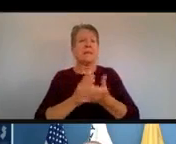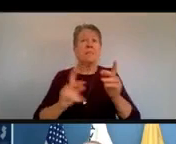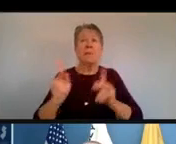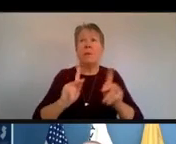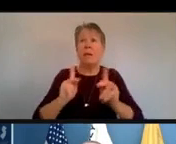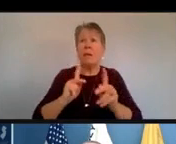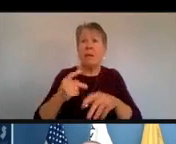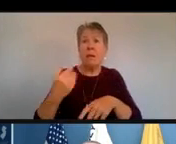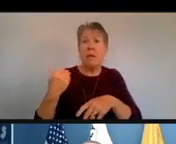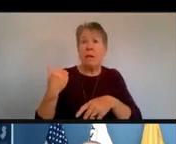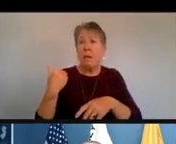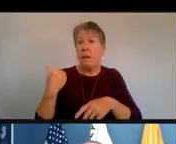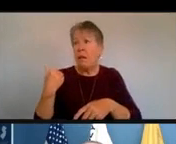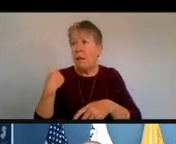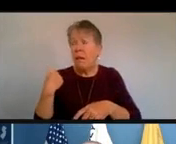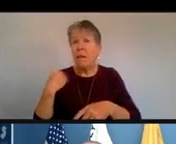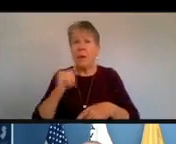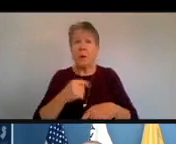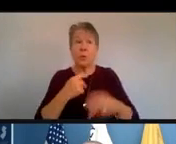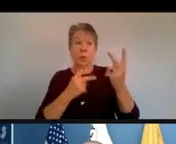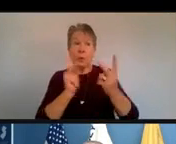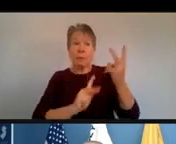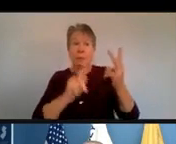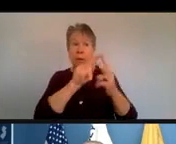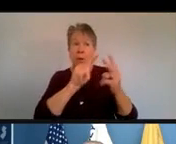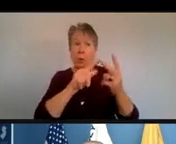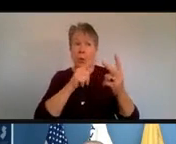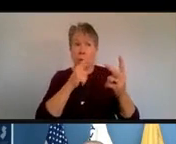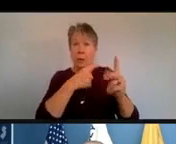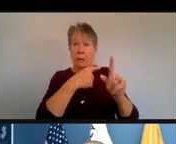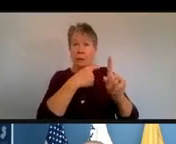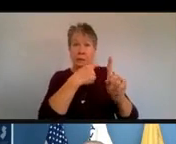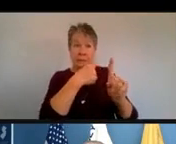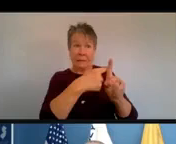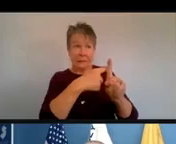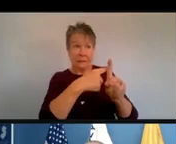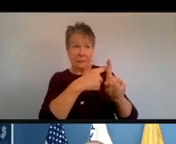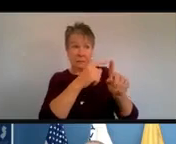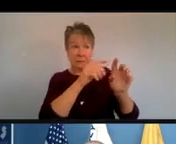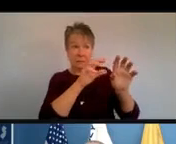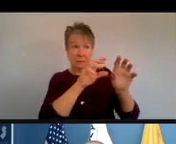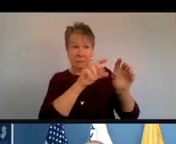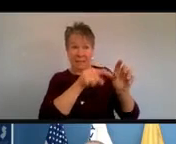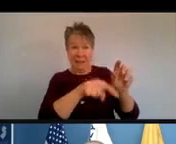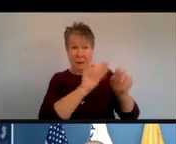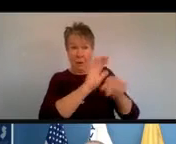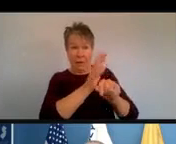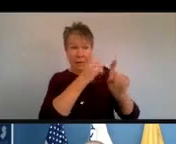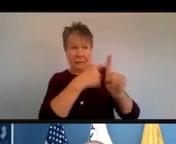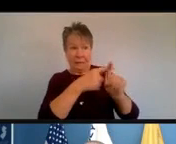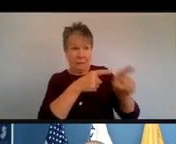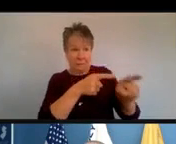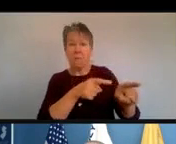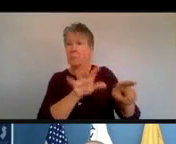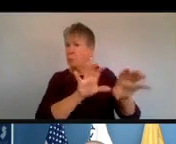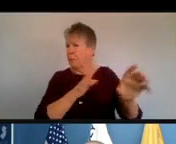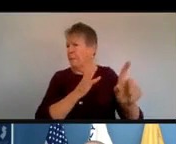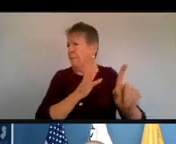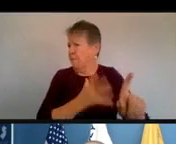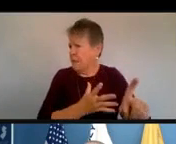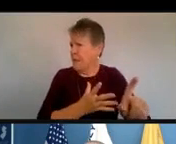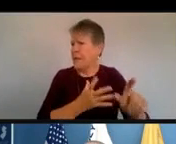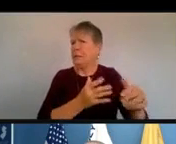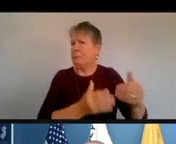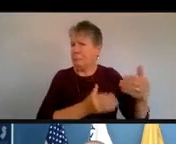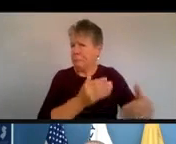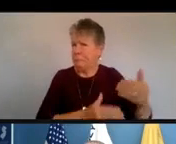They're both doing well, thank God. And just keep everybody who's tested positive, or certainly those who are in the